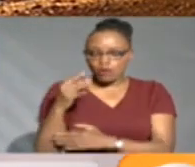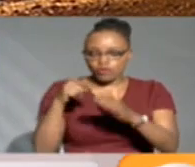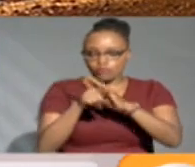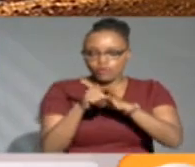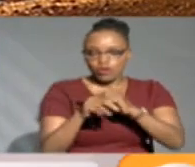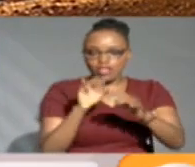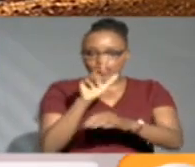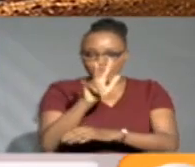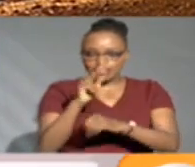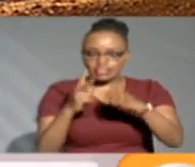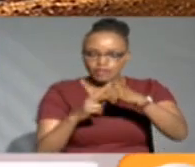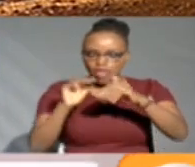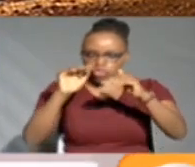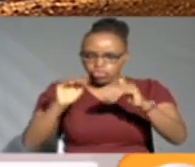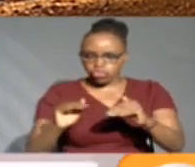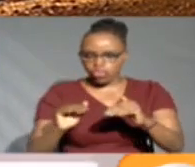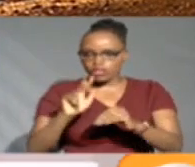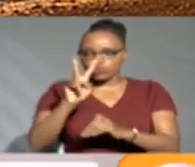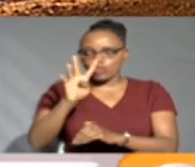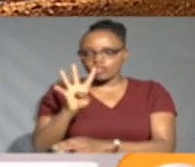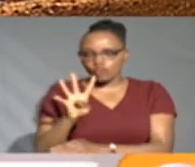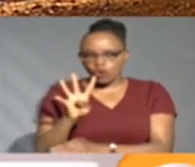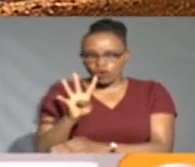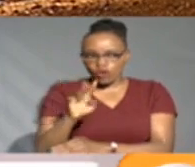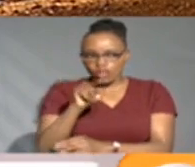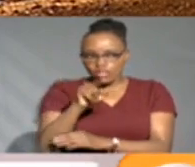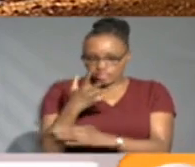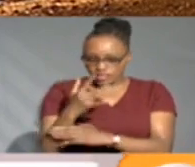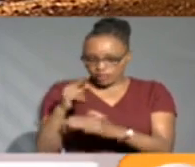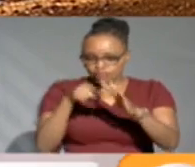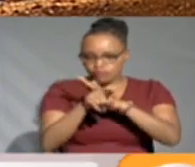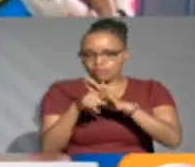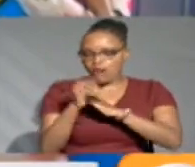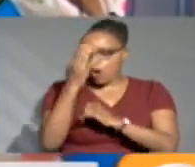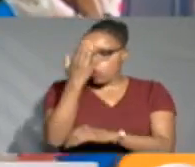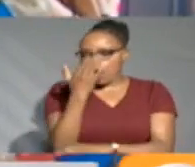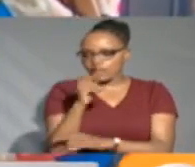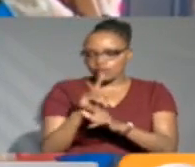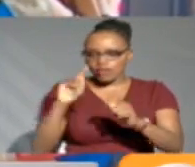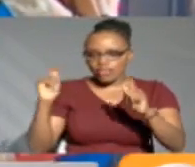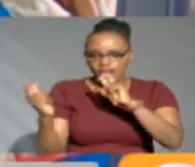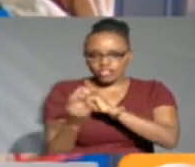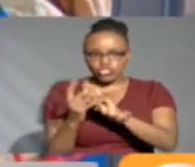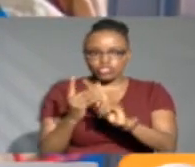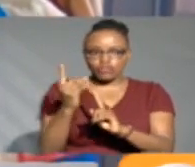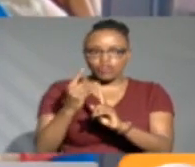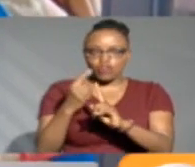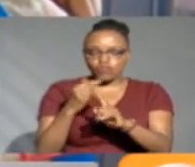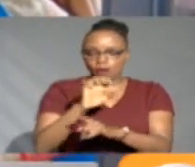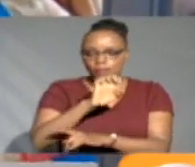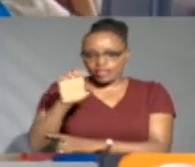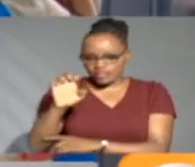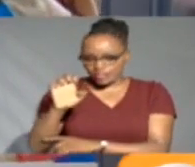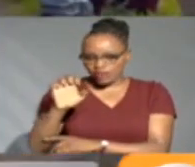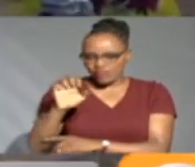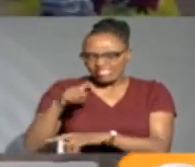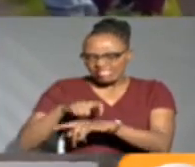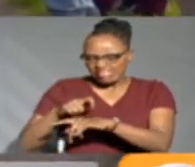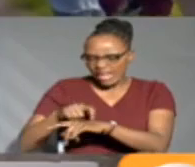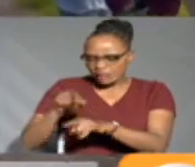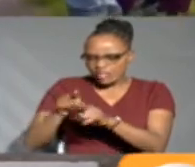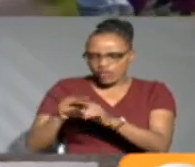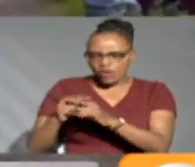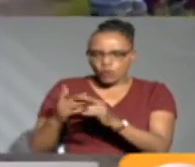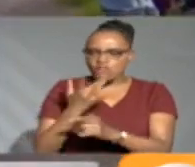from 37 down to 24. Now, the drop of entrants is a result of the change of dates from the Easter period, which did